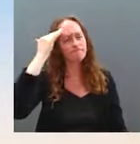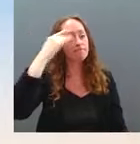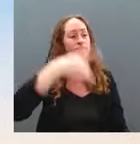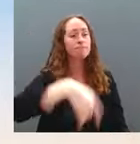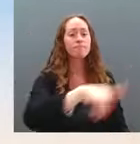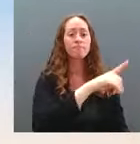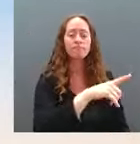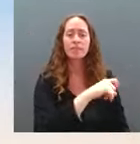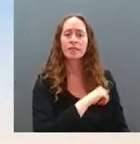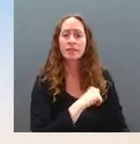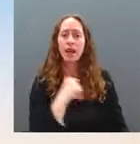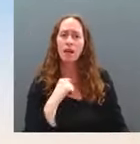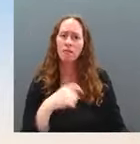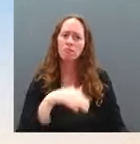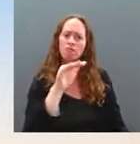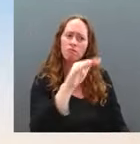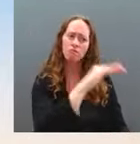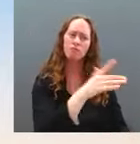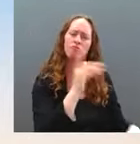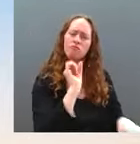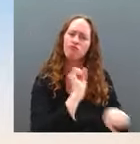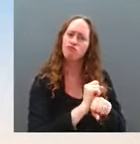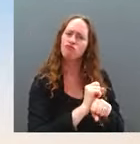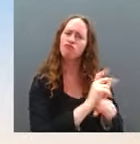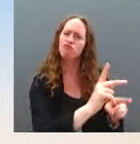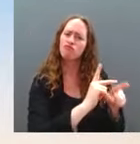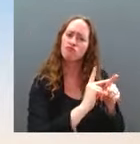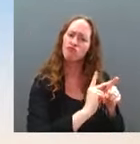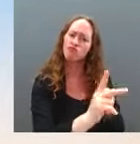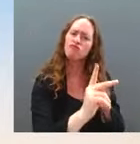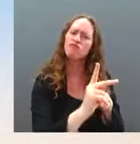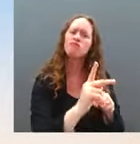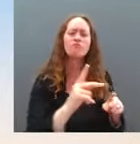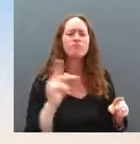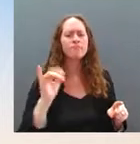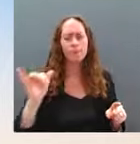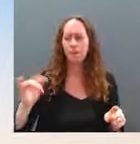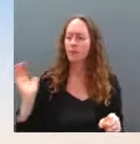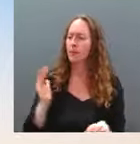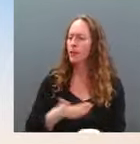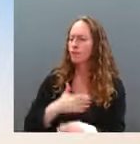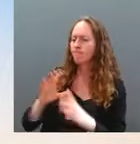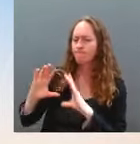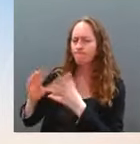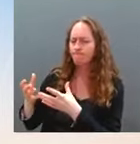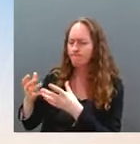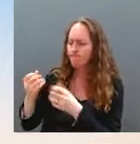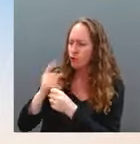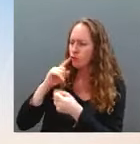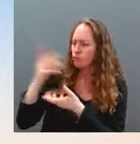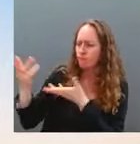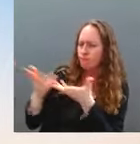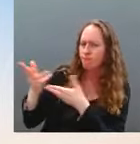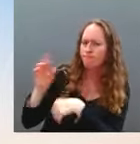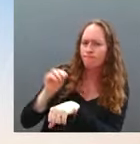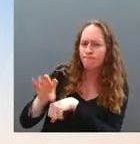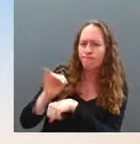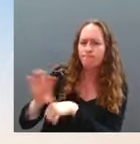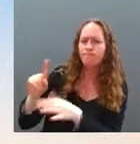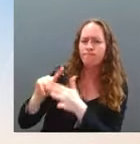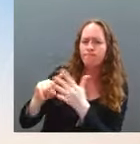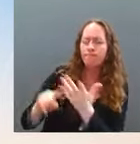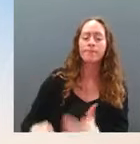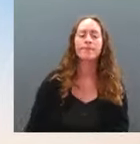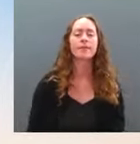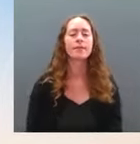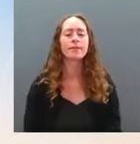is ensuring that there was advice and consent, that she met, that our nominee met with 97 senators. That's obviously a great